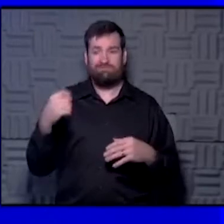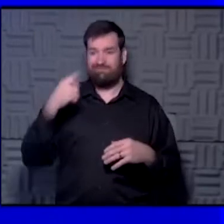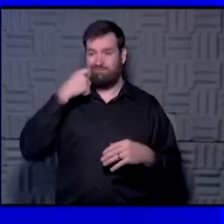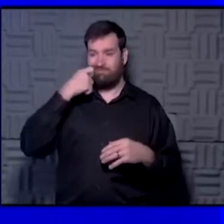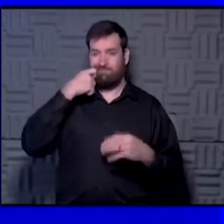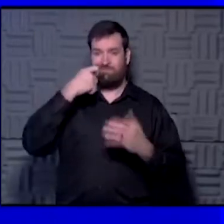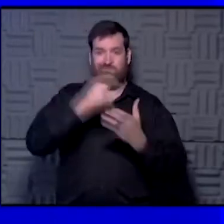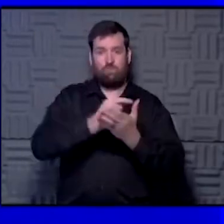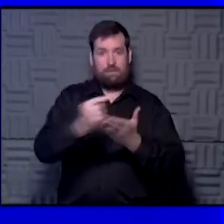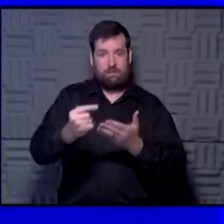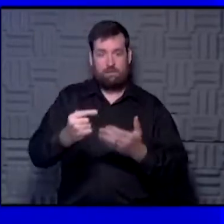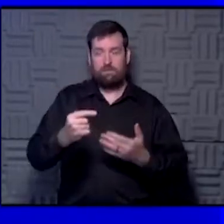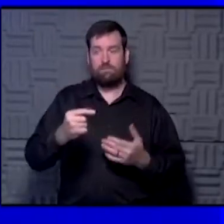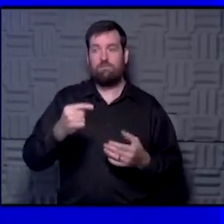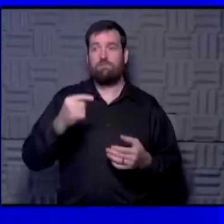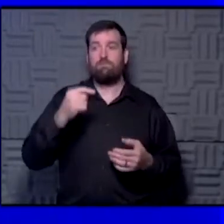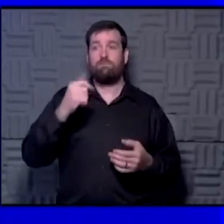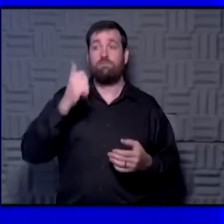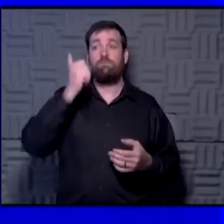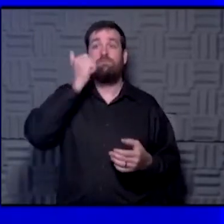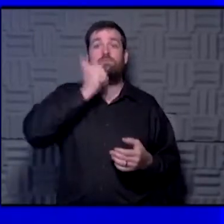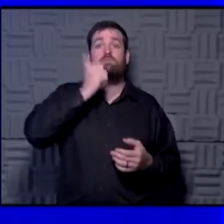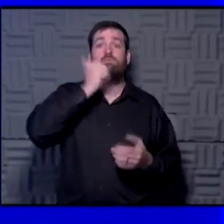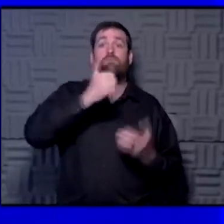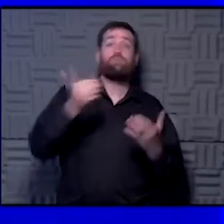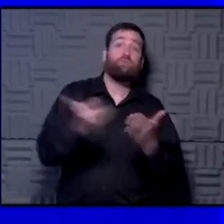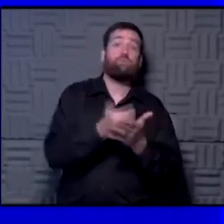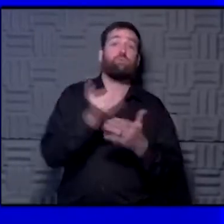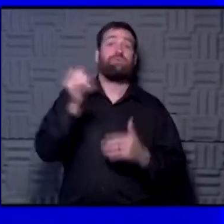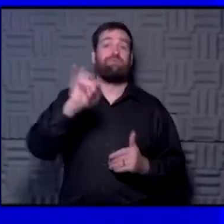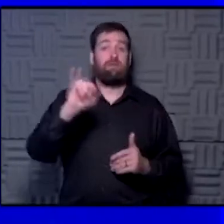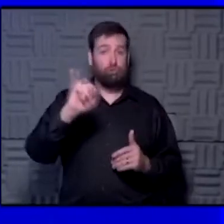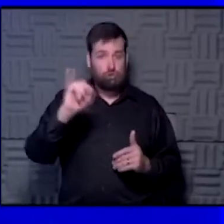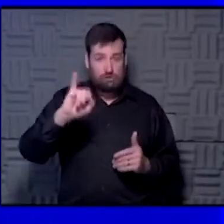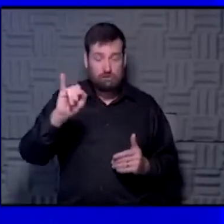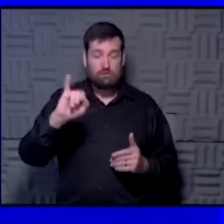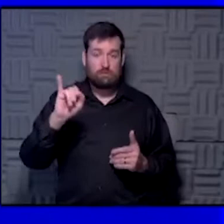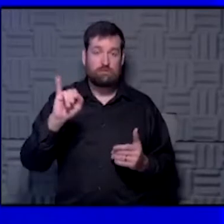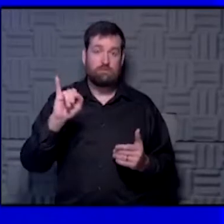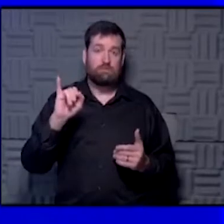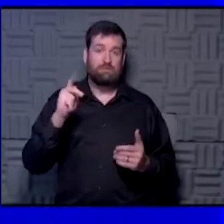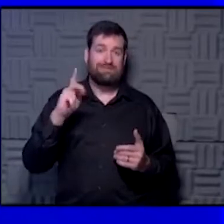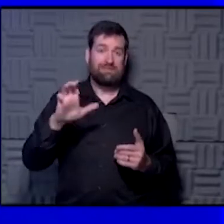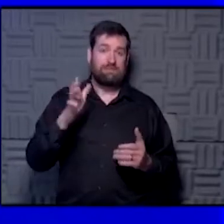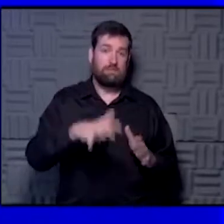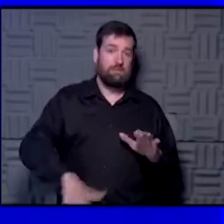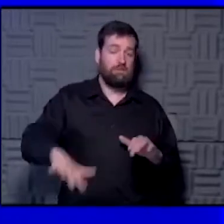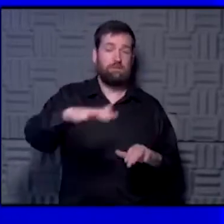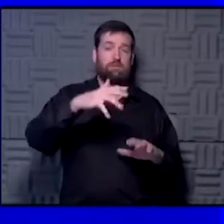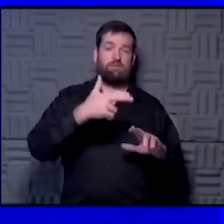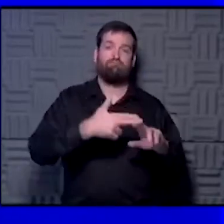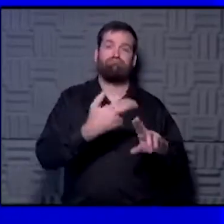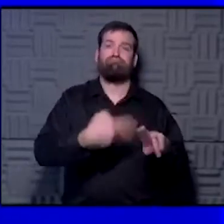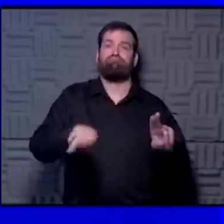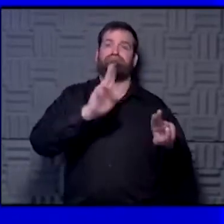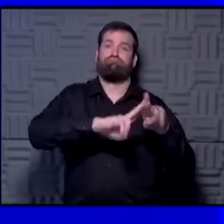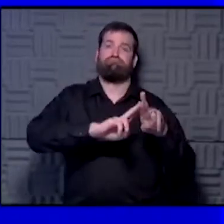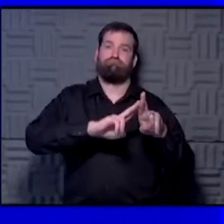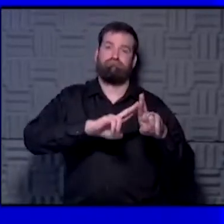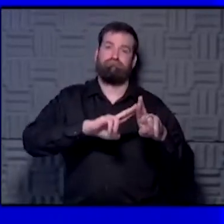past week, the daily new infections in the Kansas City area have increased from where they were